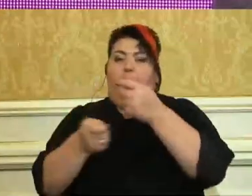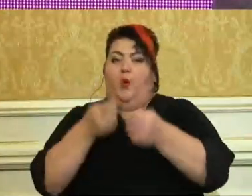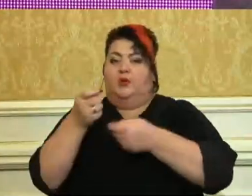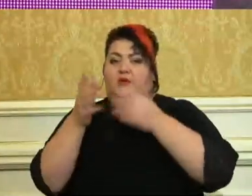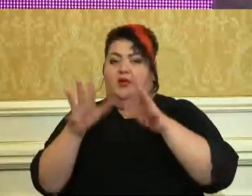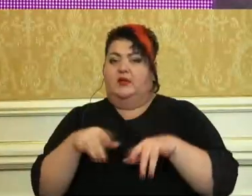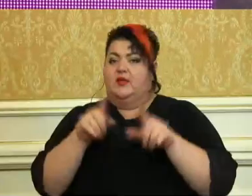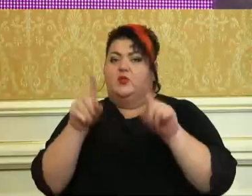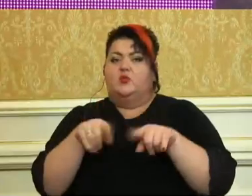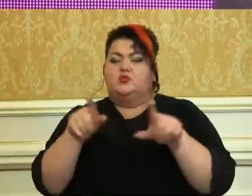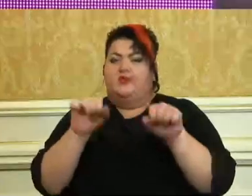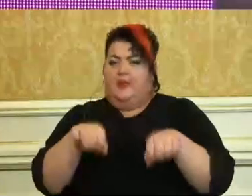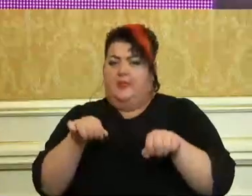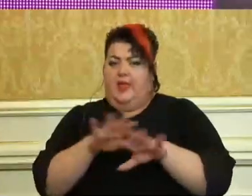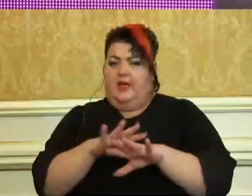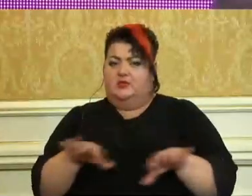choose